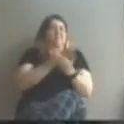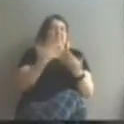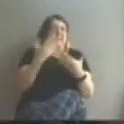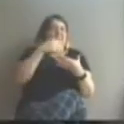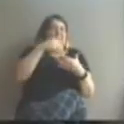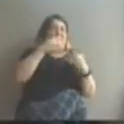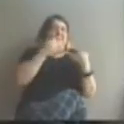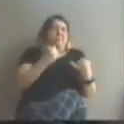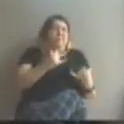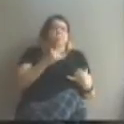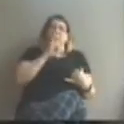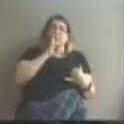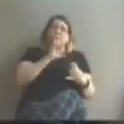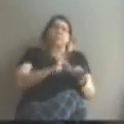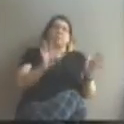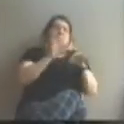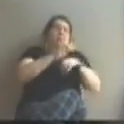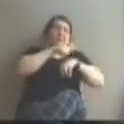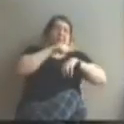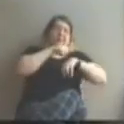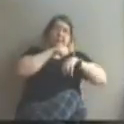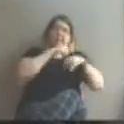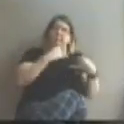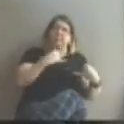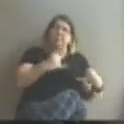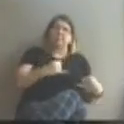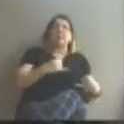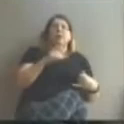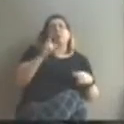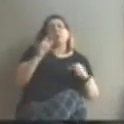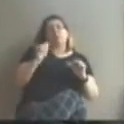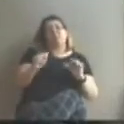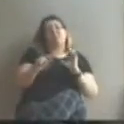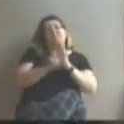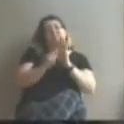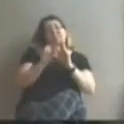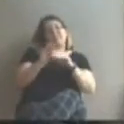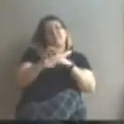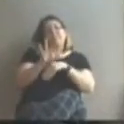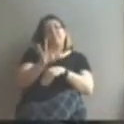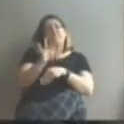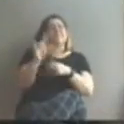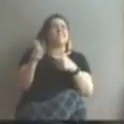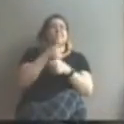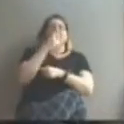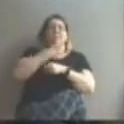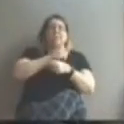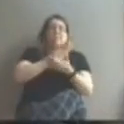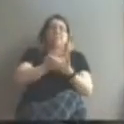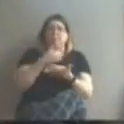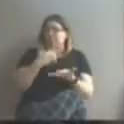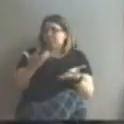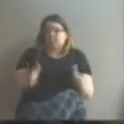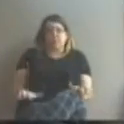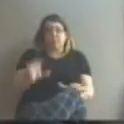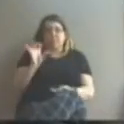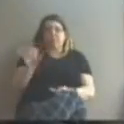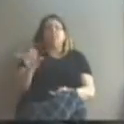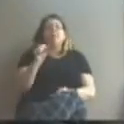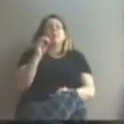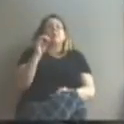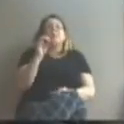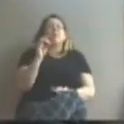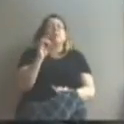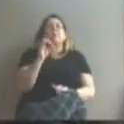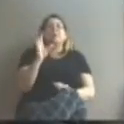here that are time sensitive and could negatively impact the first day of school. So we certainly don't want to do that. So therefore, rather than